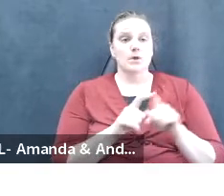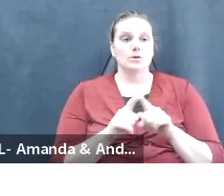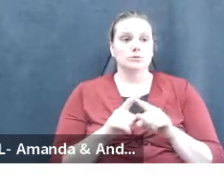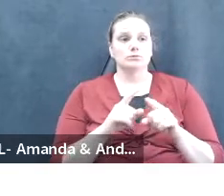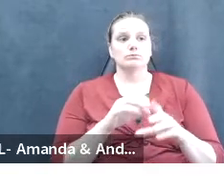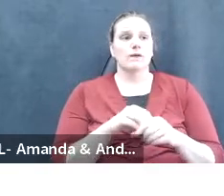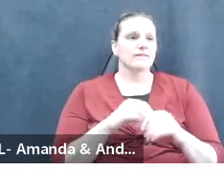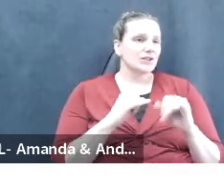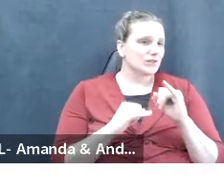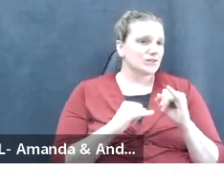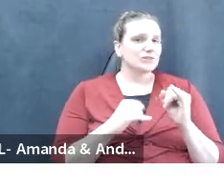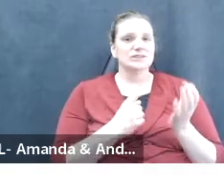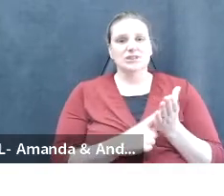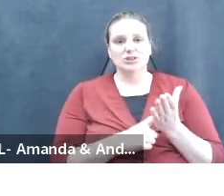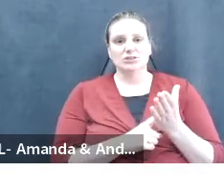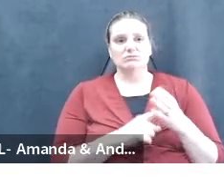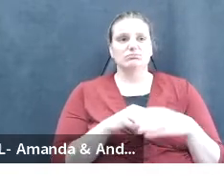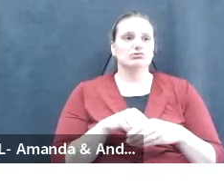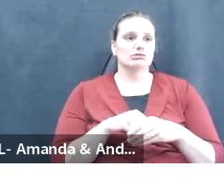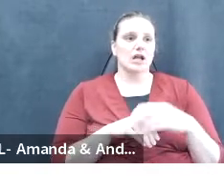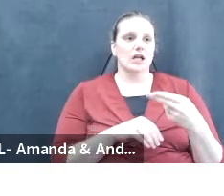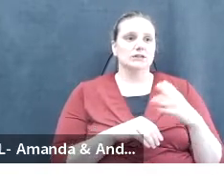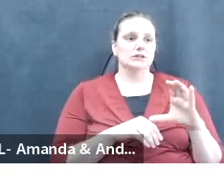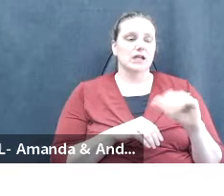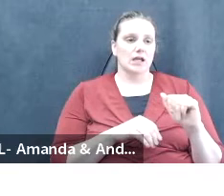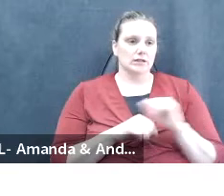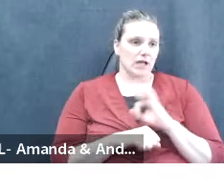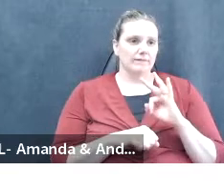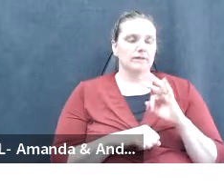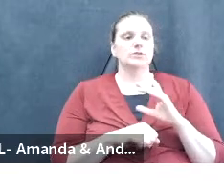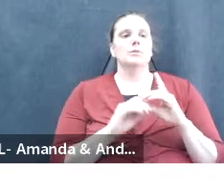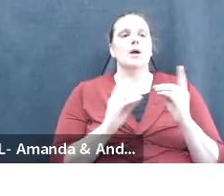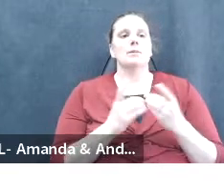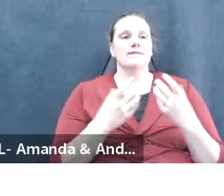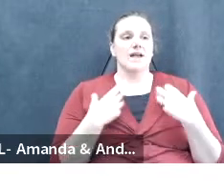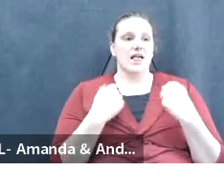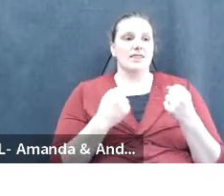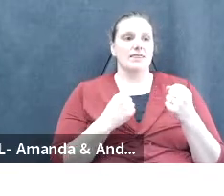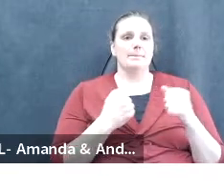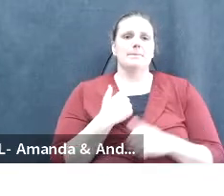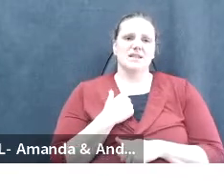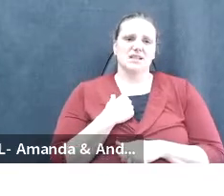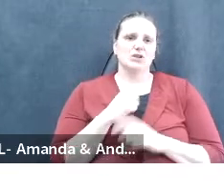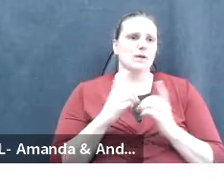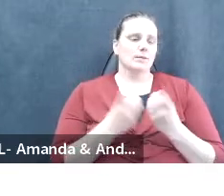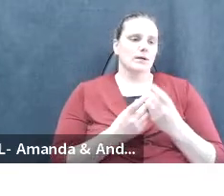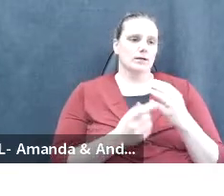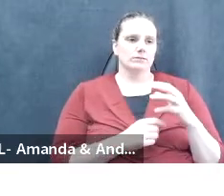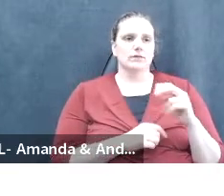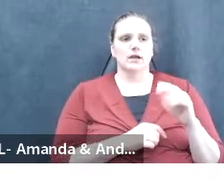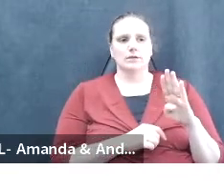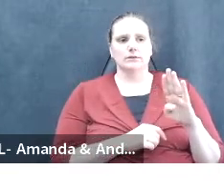interviews and discussions with internal HCA staff, Department of Health, the military department, NSPLs,